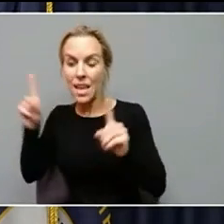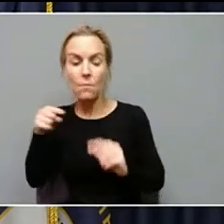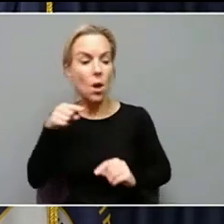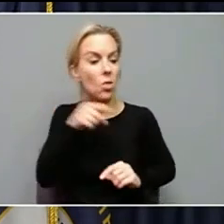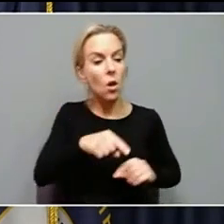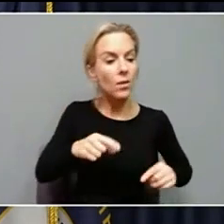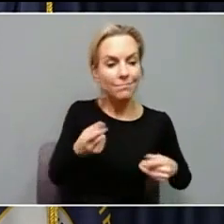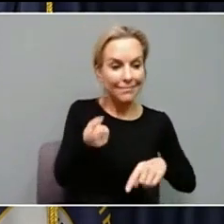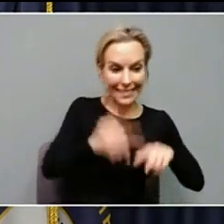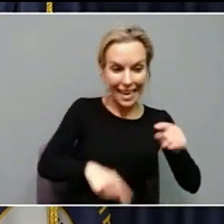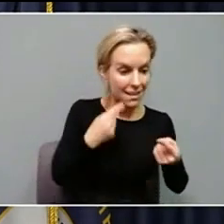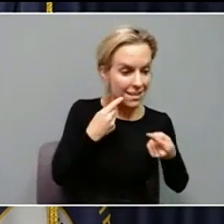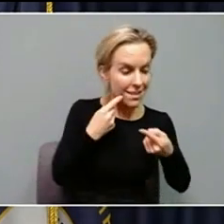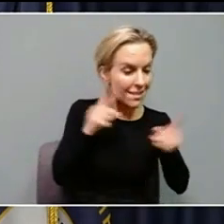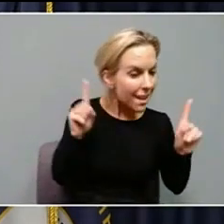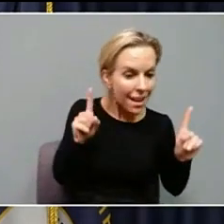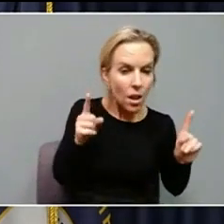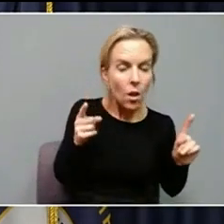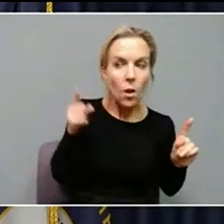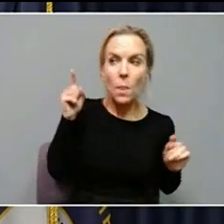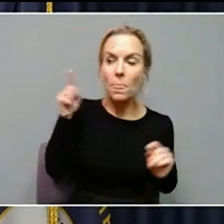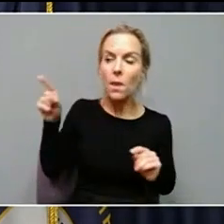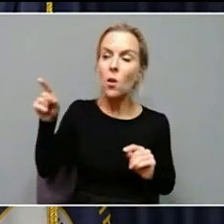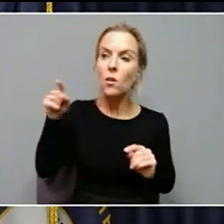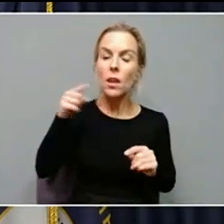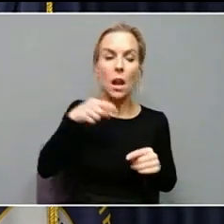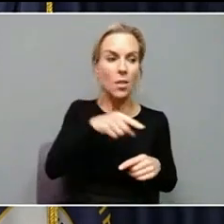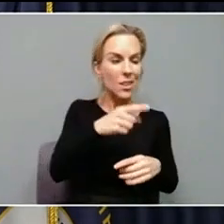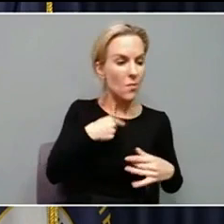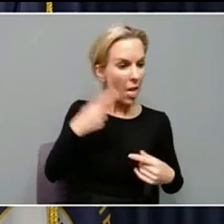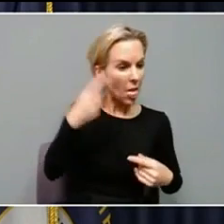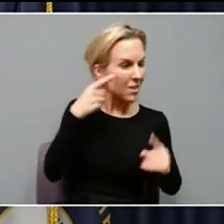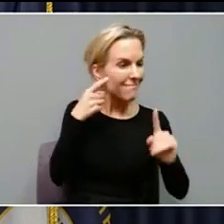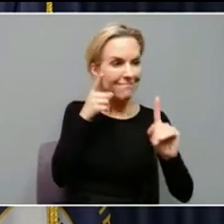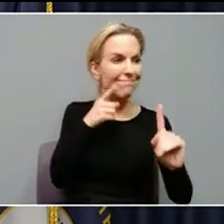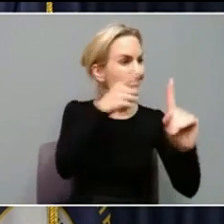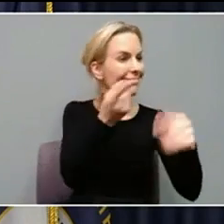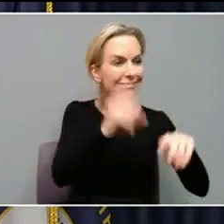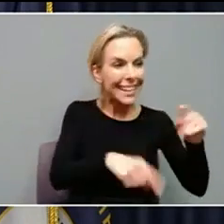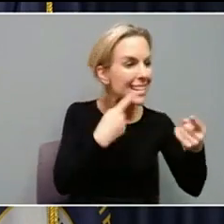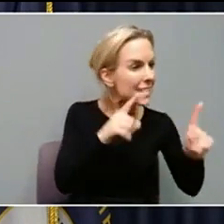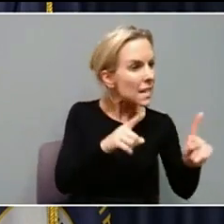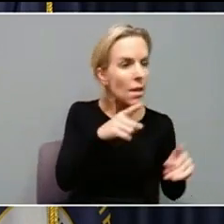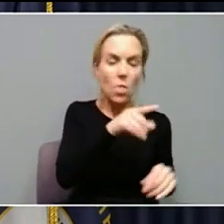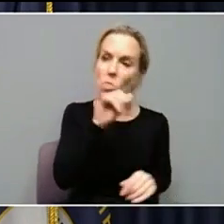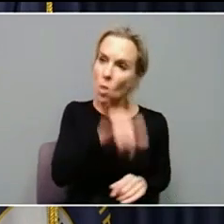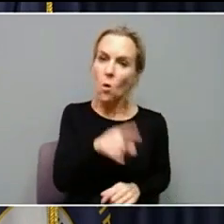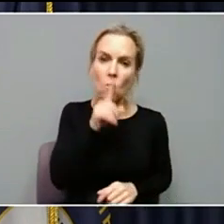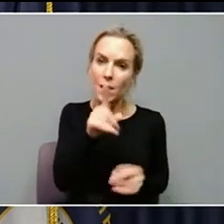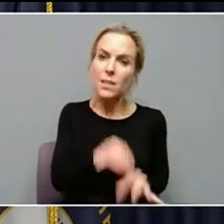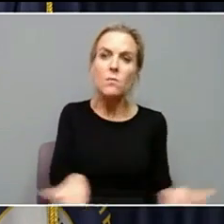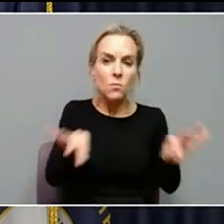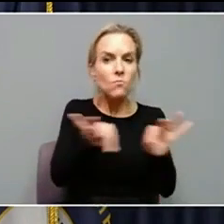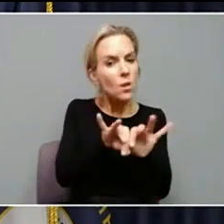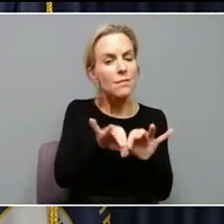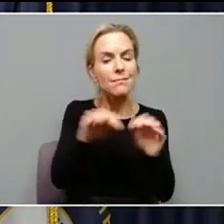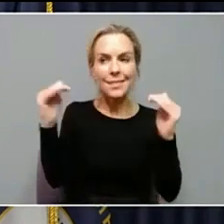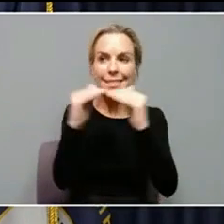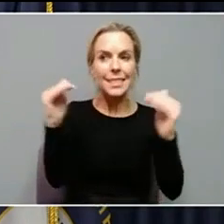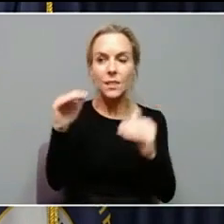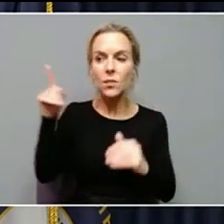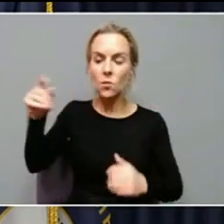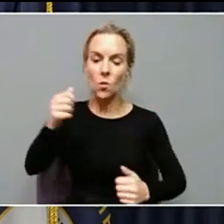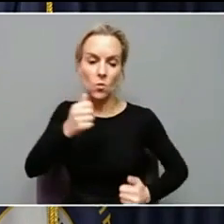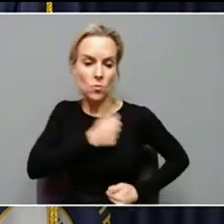the soldiers and airmen have brought to the Commonwealth is equally as important. The soldiers and airmen have